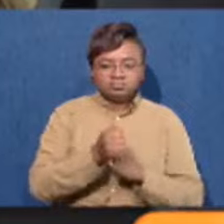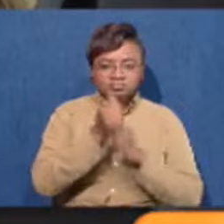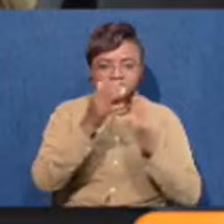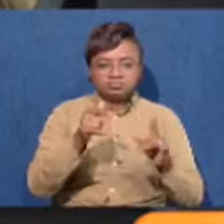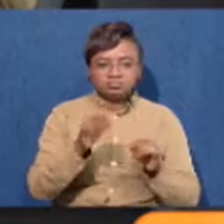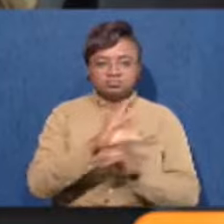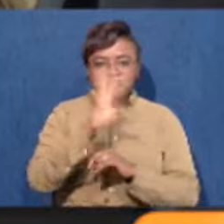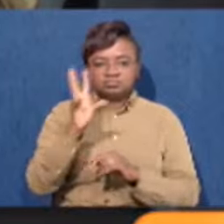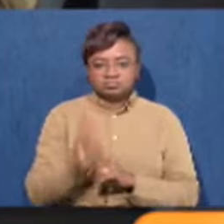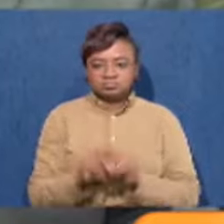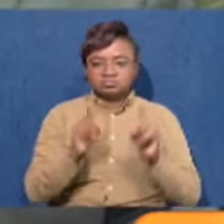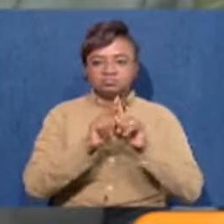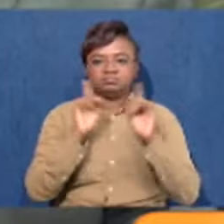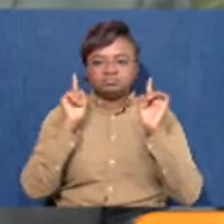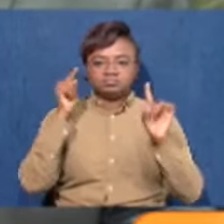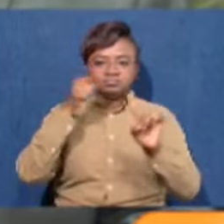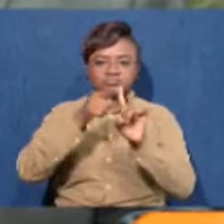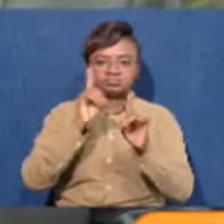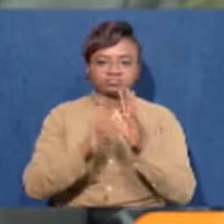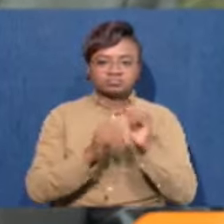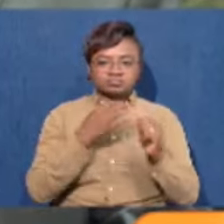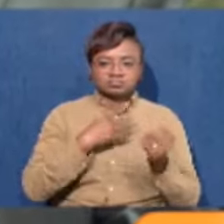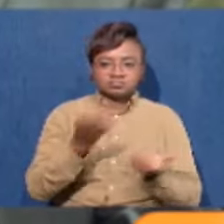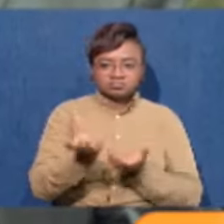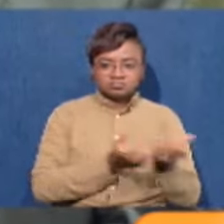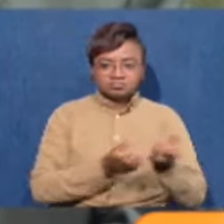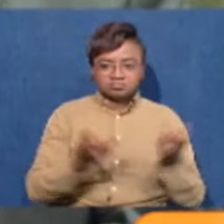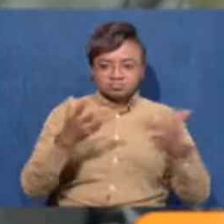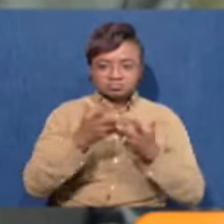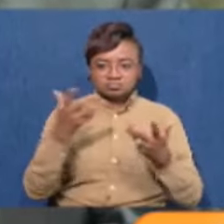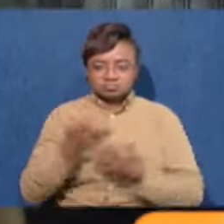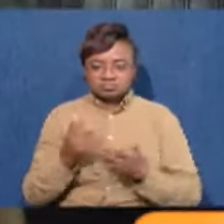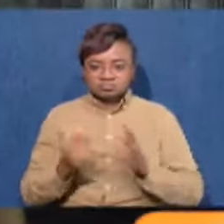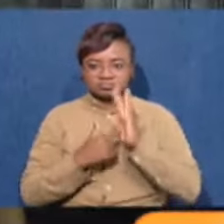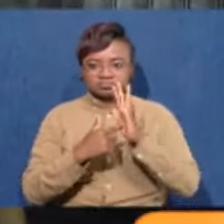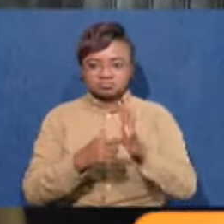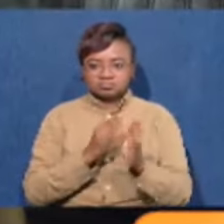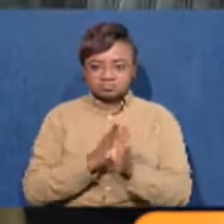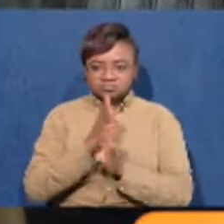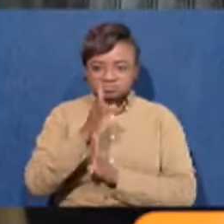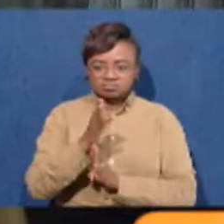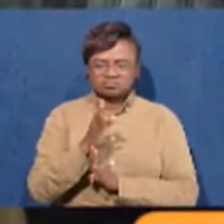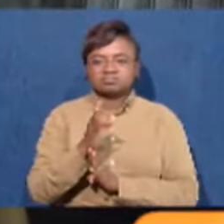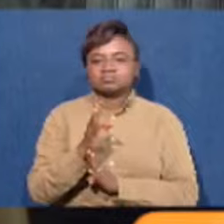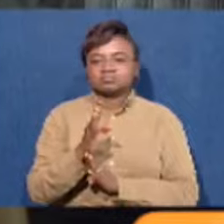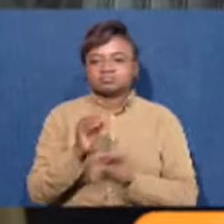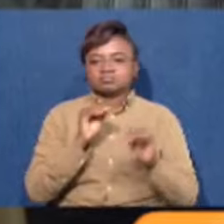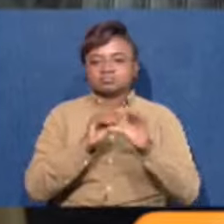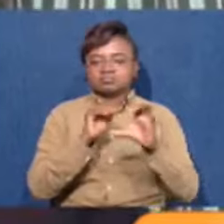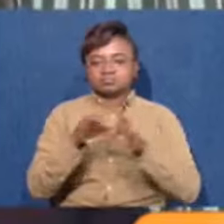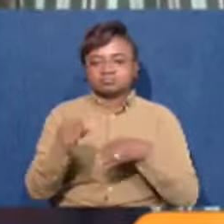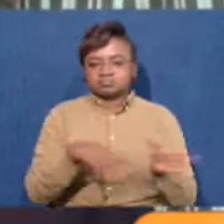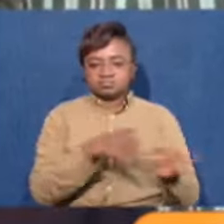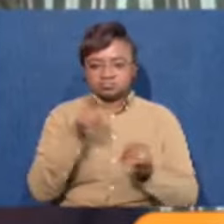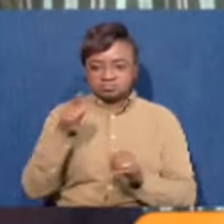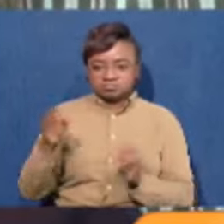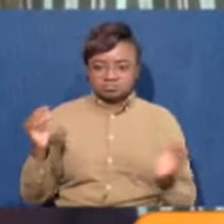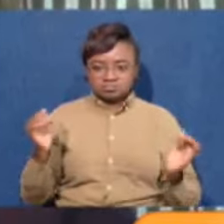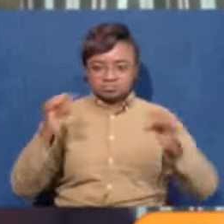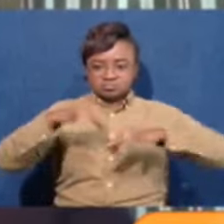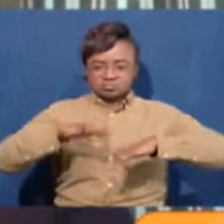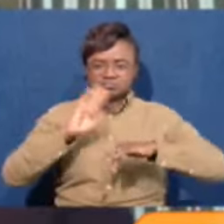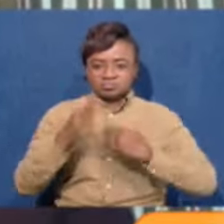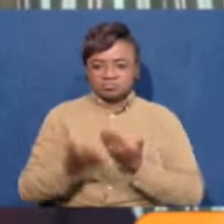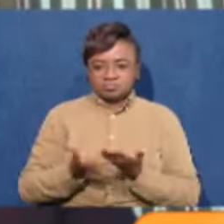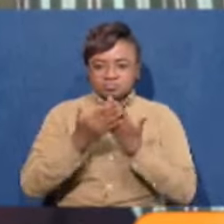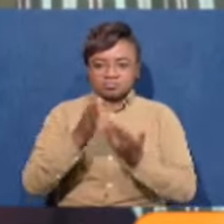around the globe, aiming to boost intra-Africa trade by highlighting key investment opportunities. Now, this event is expected to foster stronger